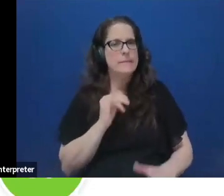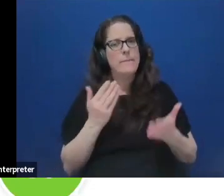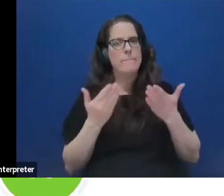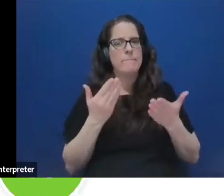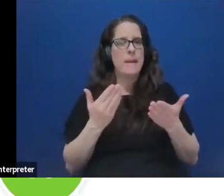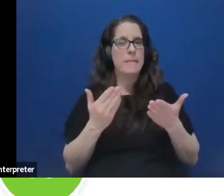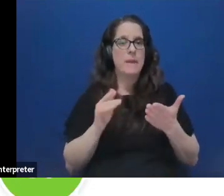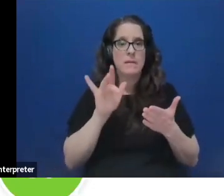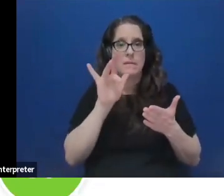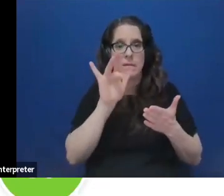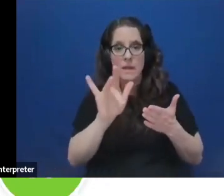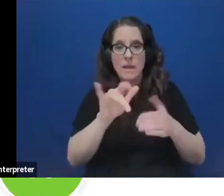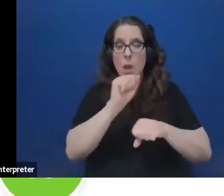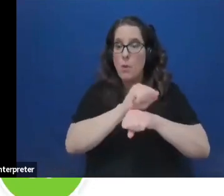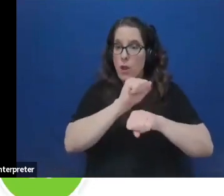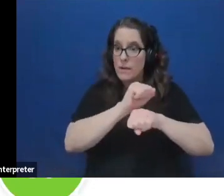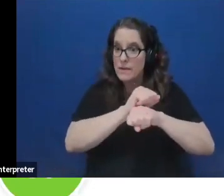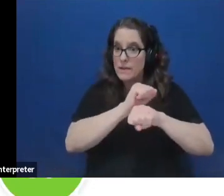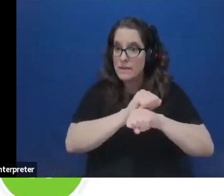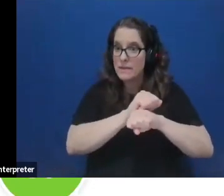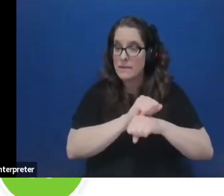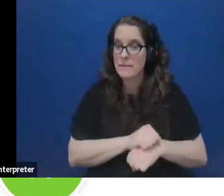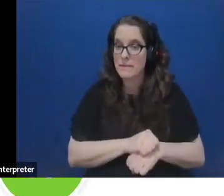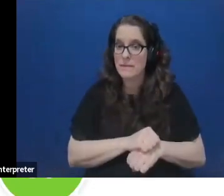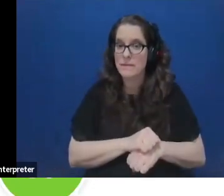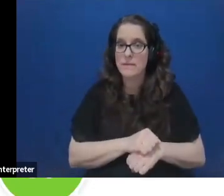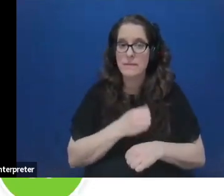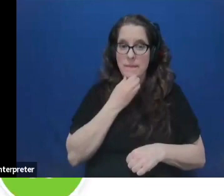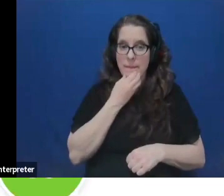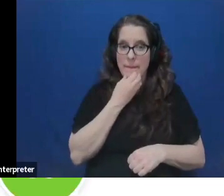to employment. Sure.